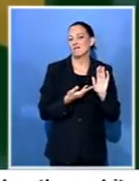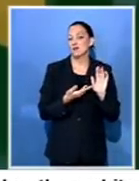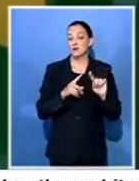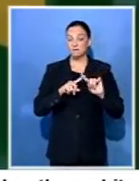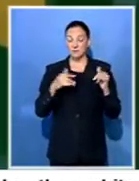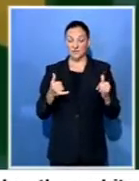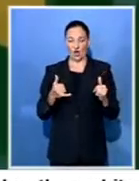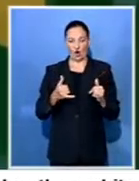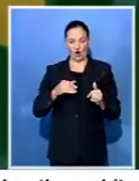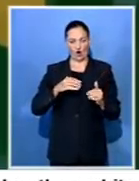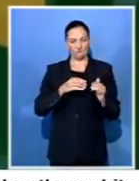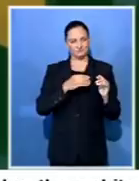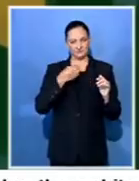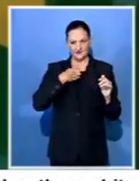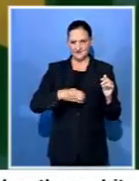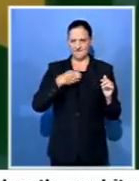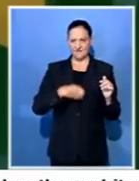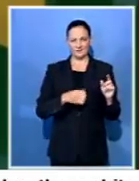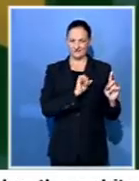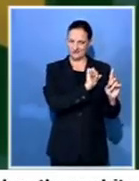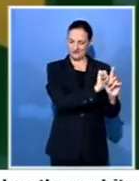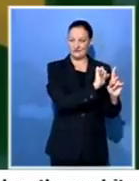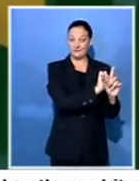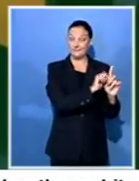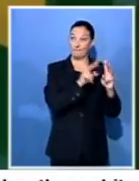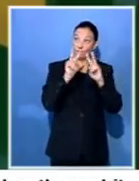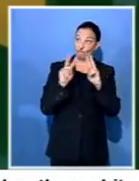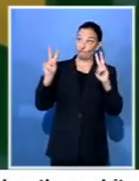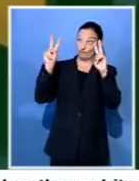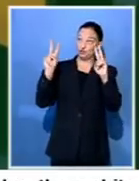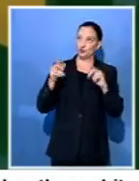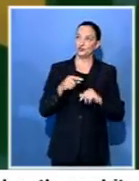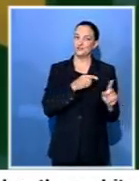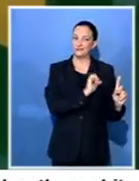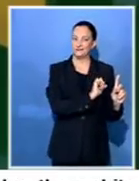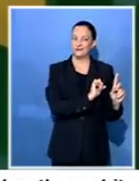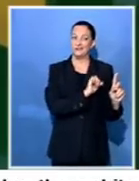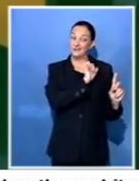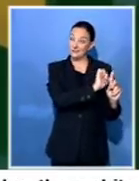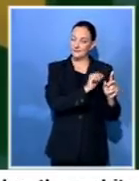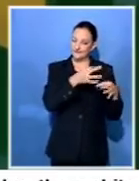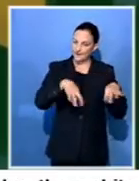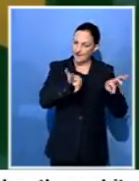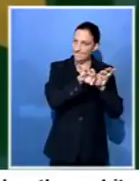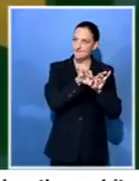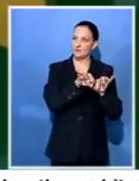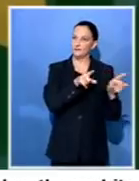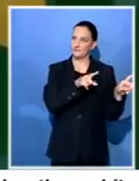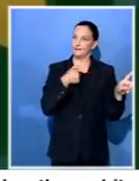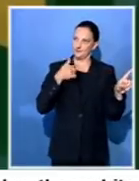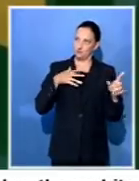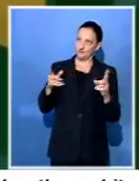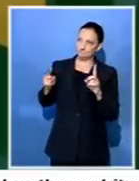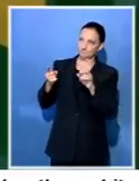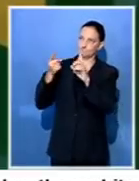retains the character that Zola Skweyiya envisioned and embraces the values that he